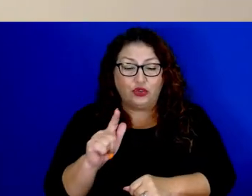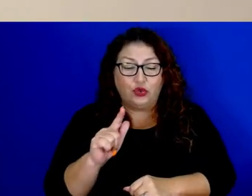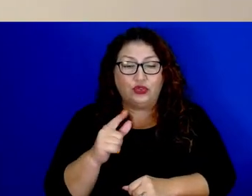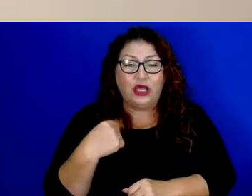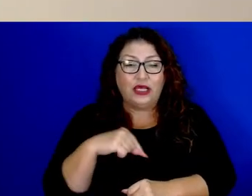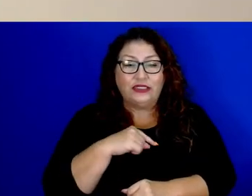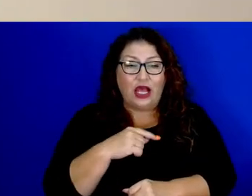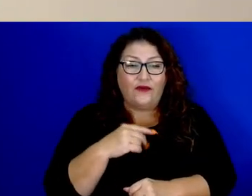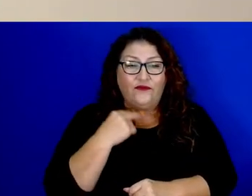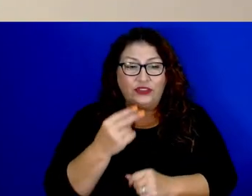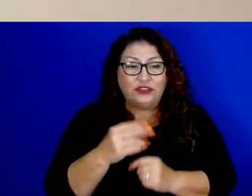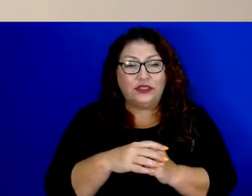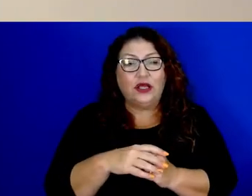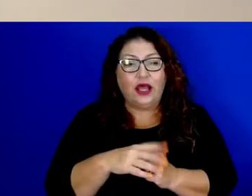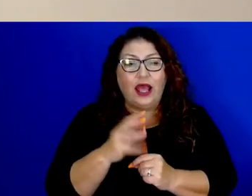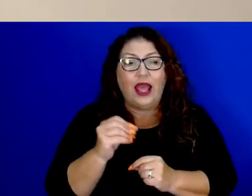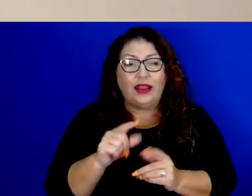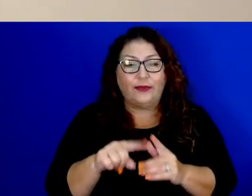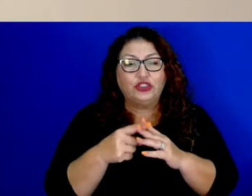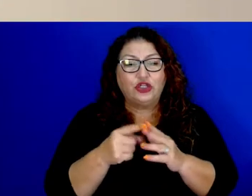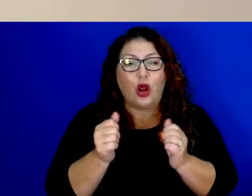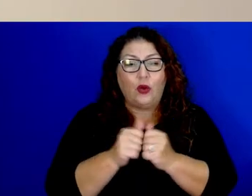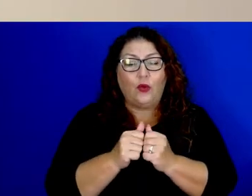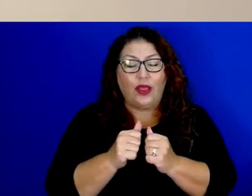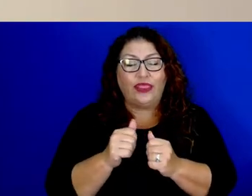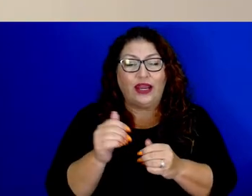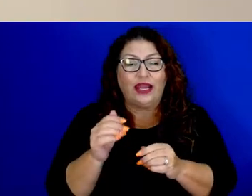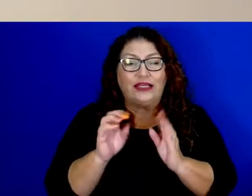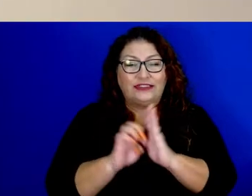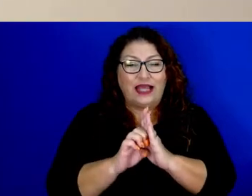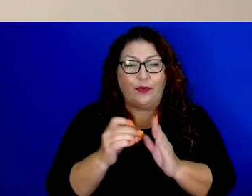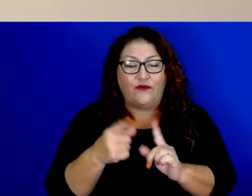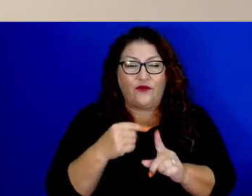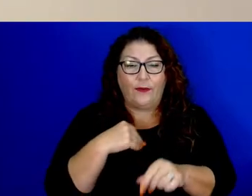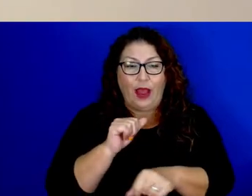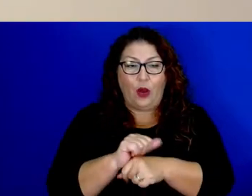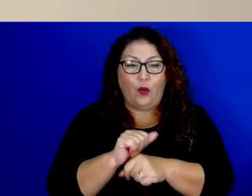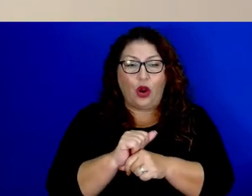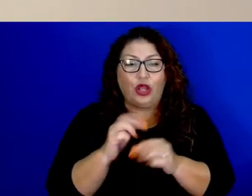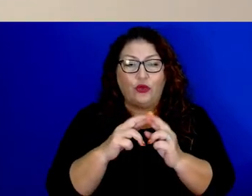start with a concrete example from my work in the Regional Development Committee.